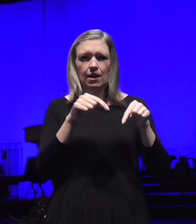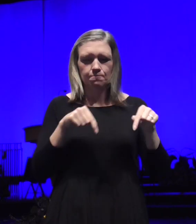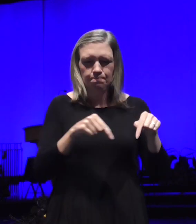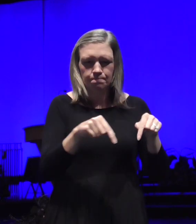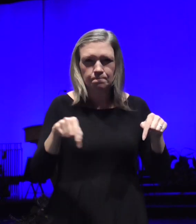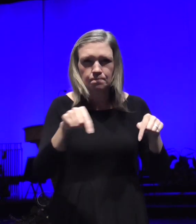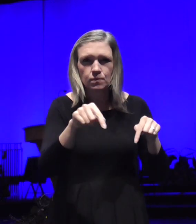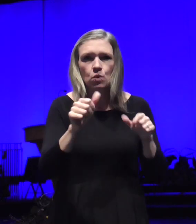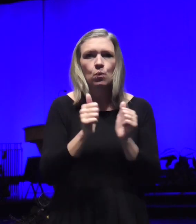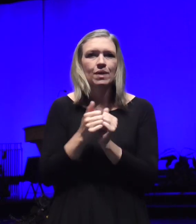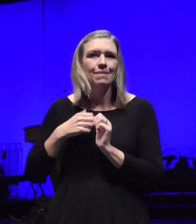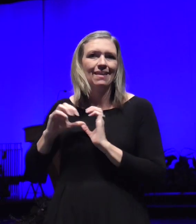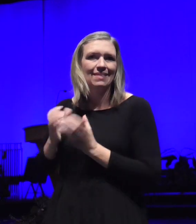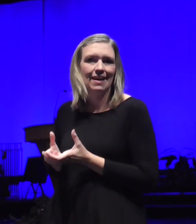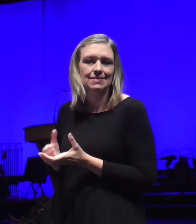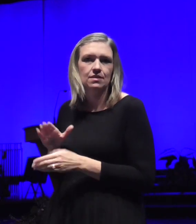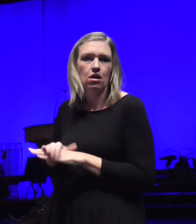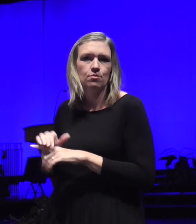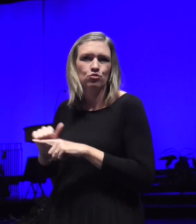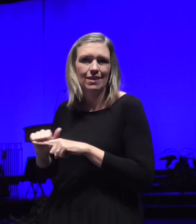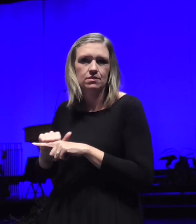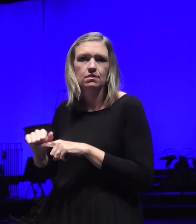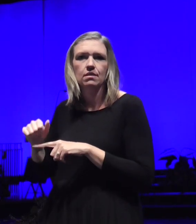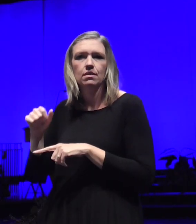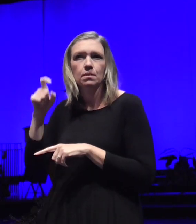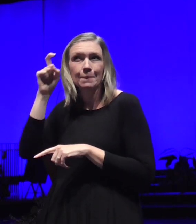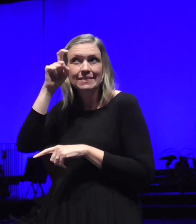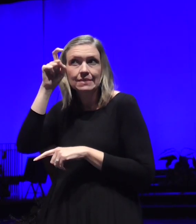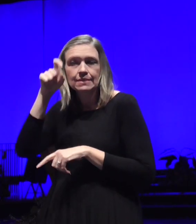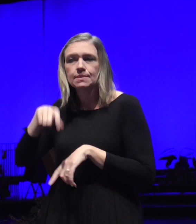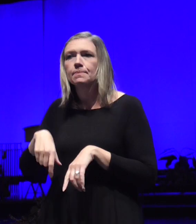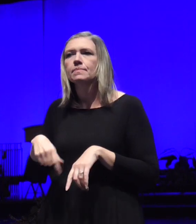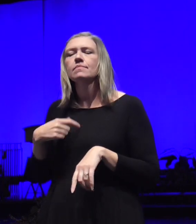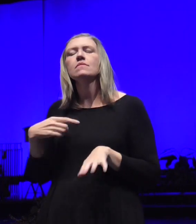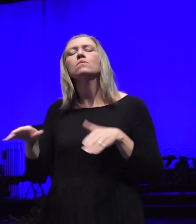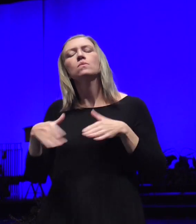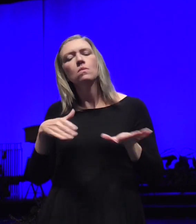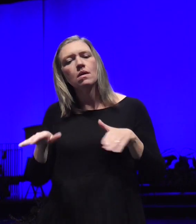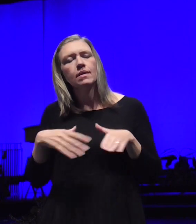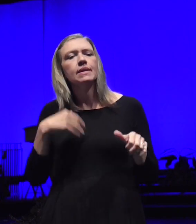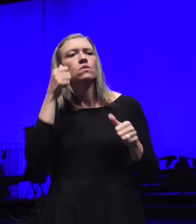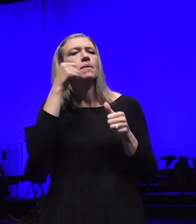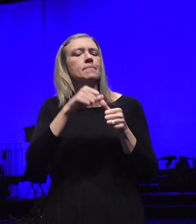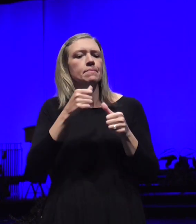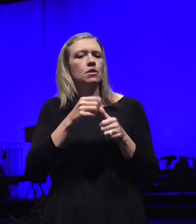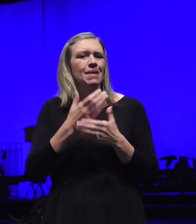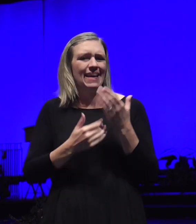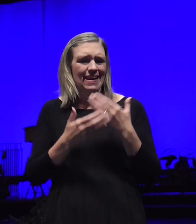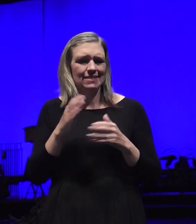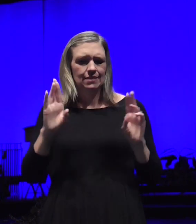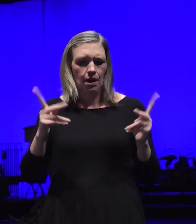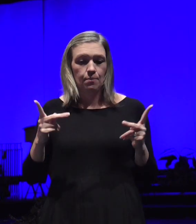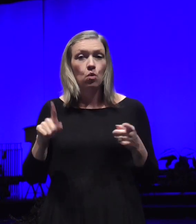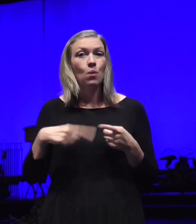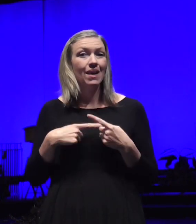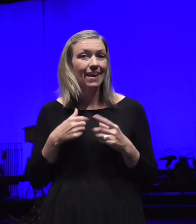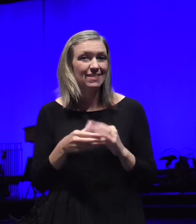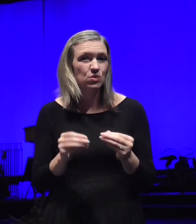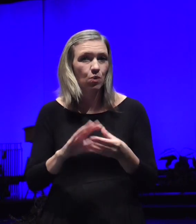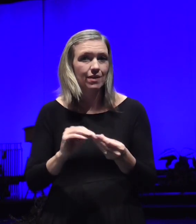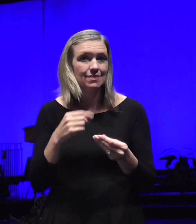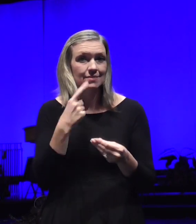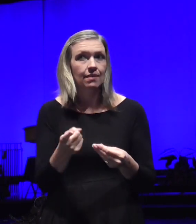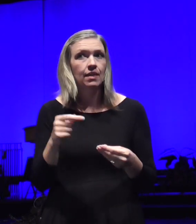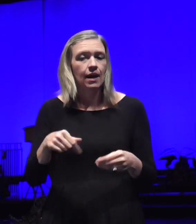and I was in my own little space walking it. I remember I had my hands up. When I tell this story, I get